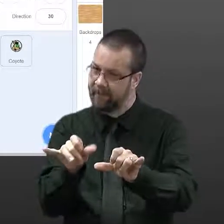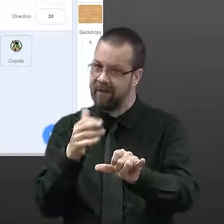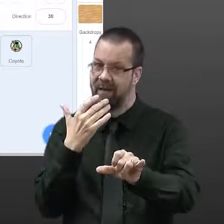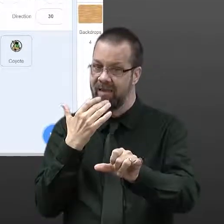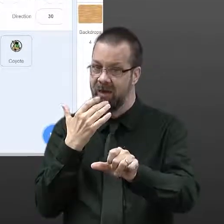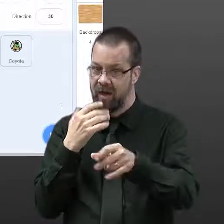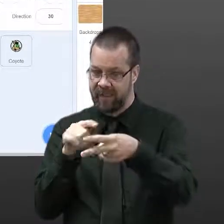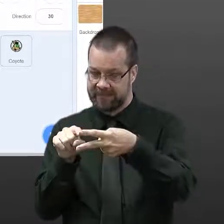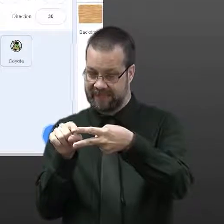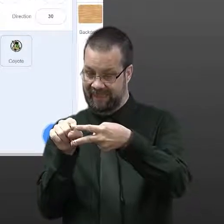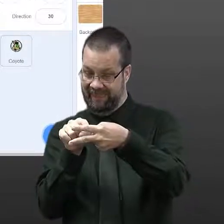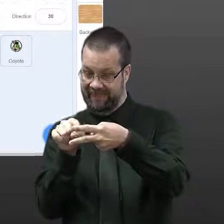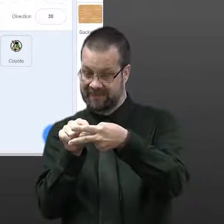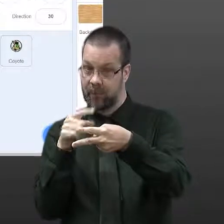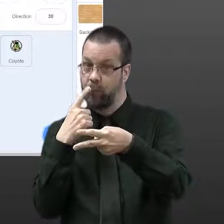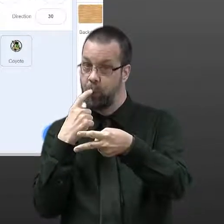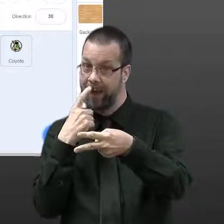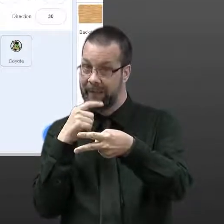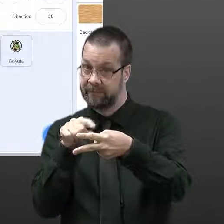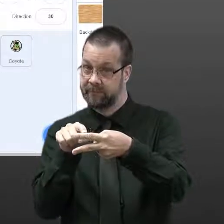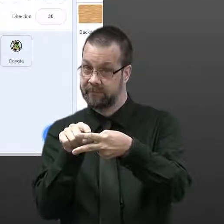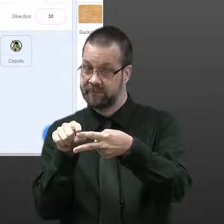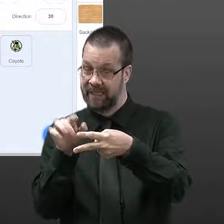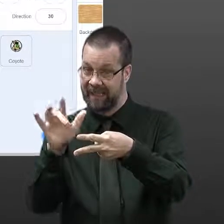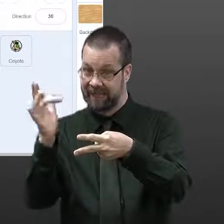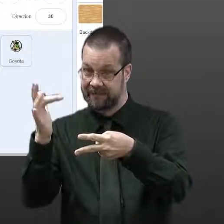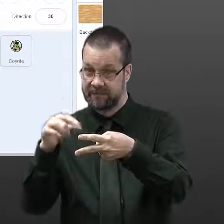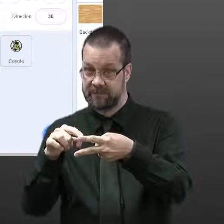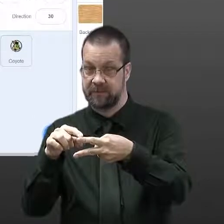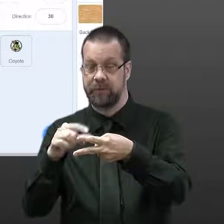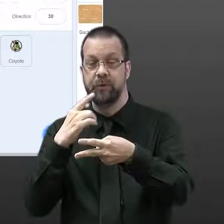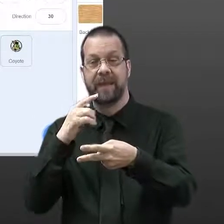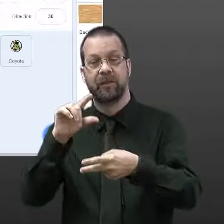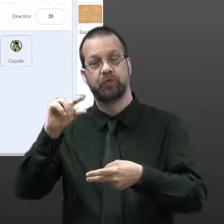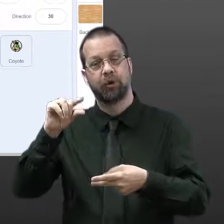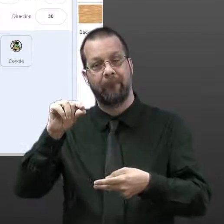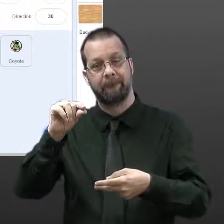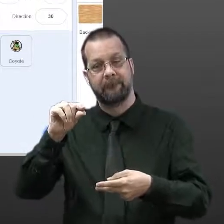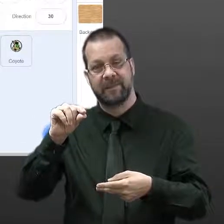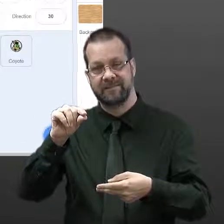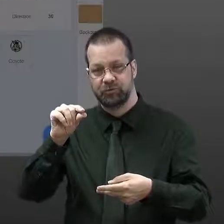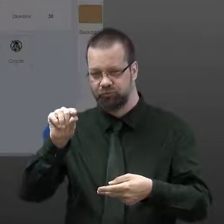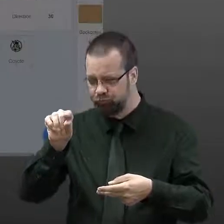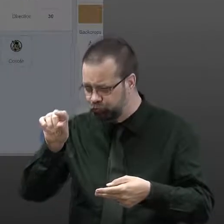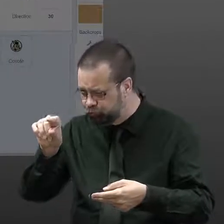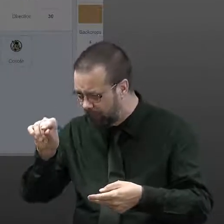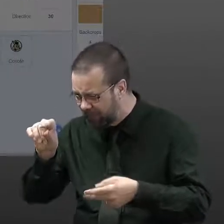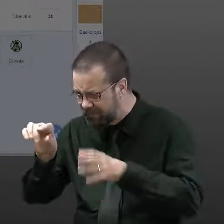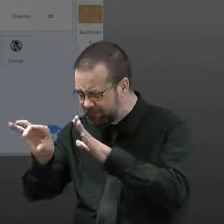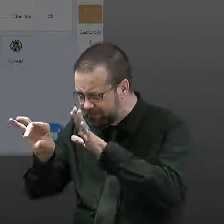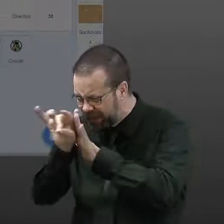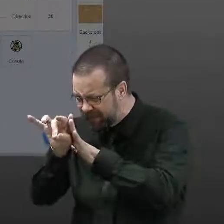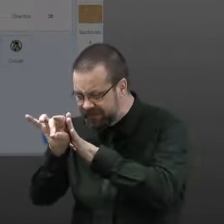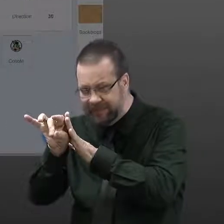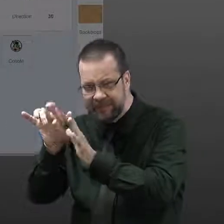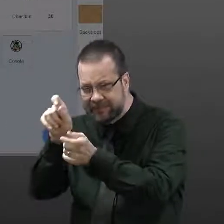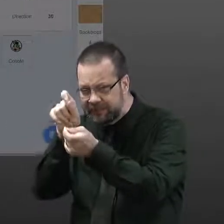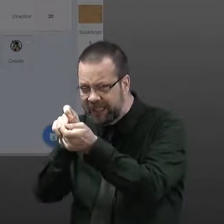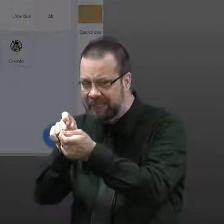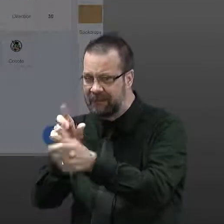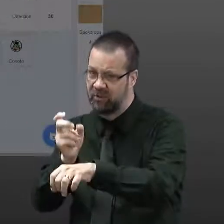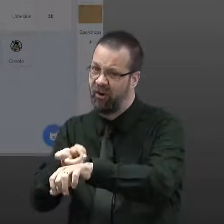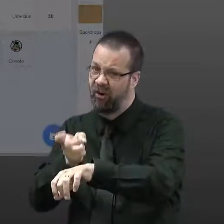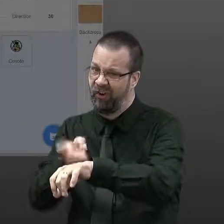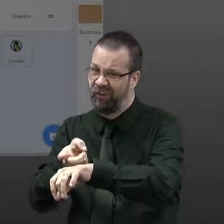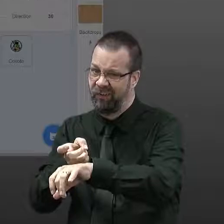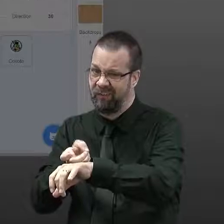color of this red on the top. So you can either use the dropper tool. It's kind of hard to do this and make sure